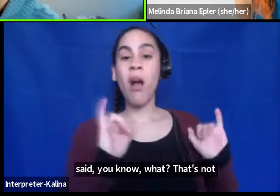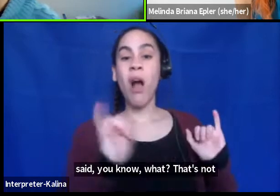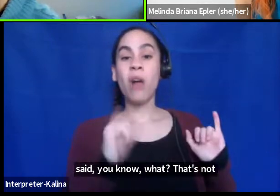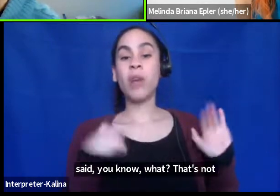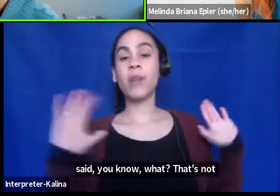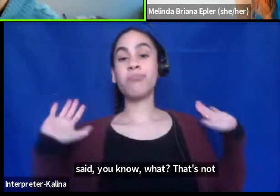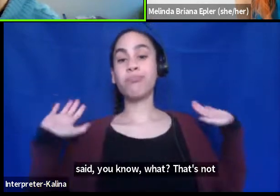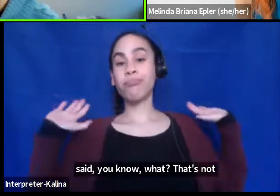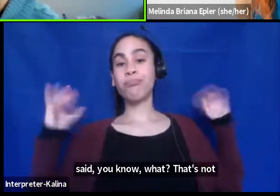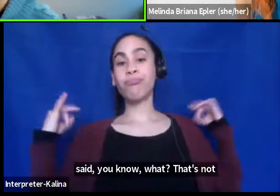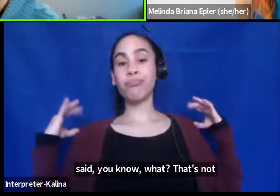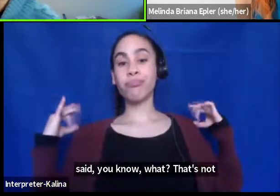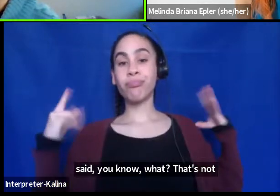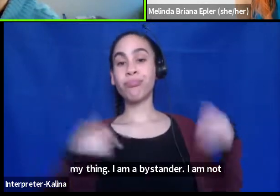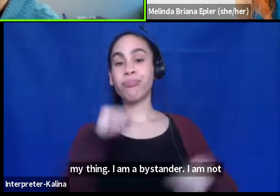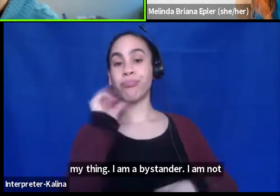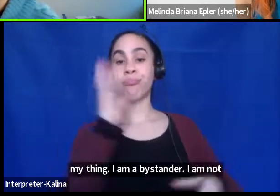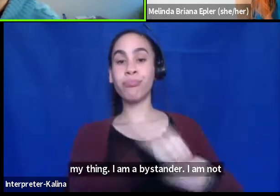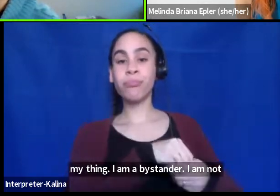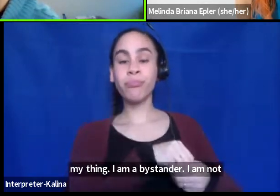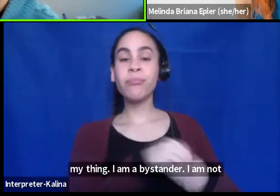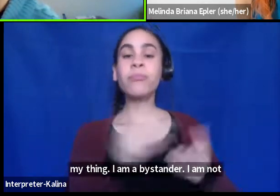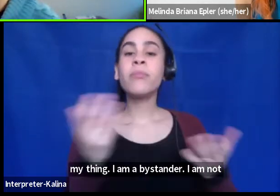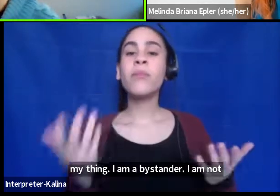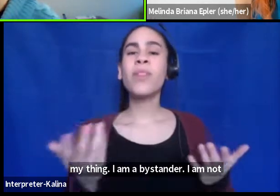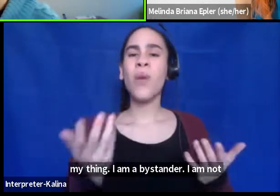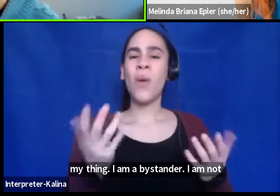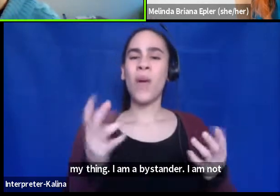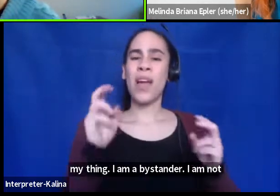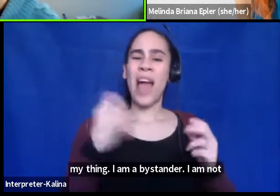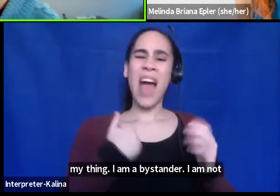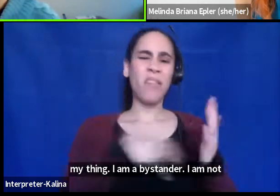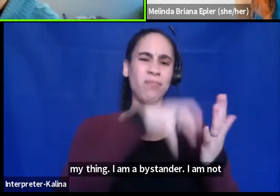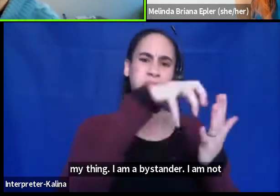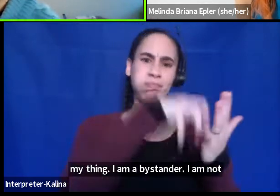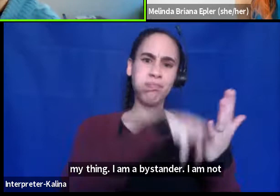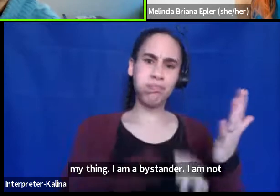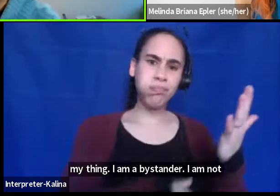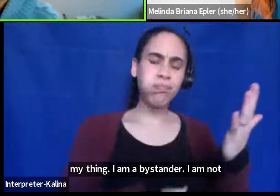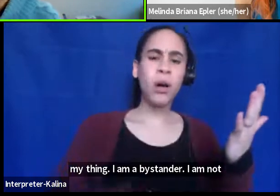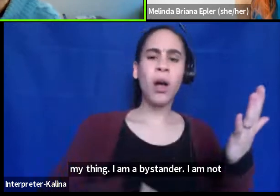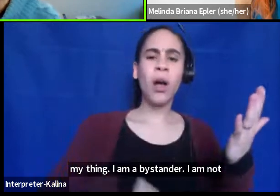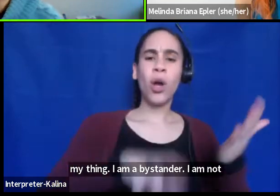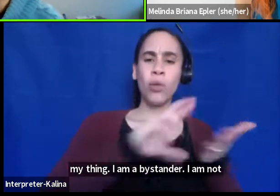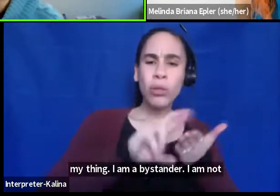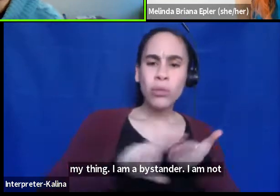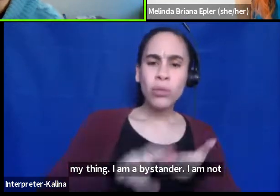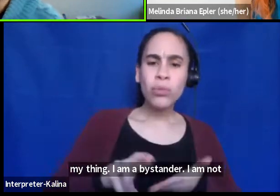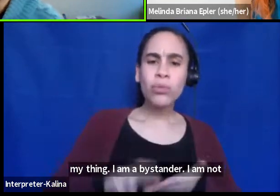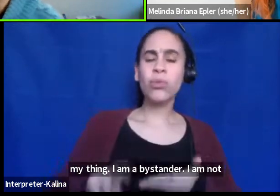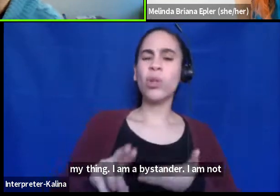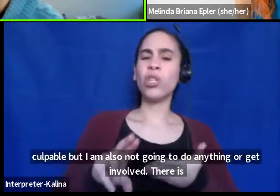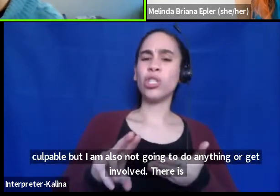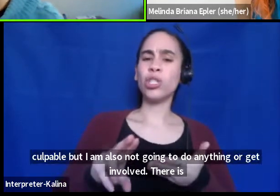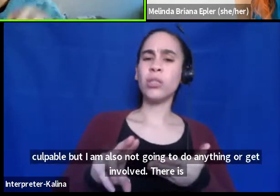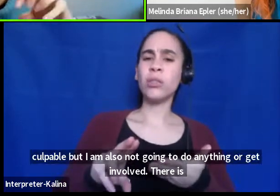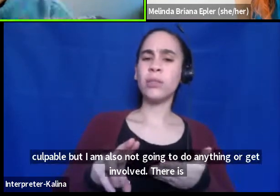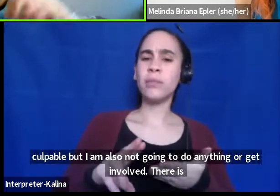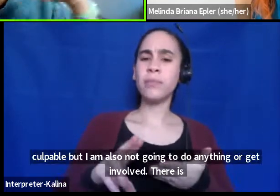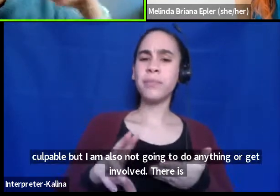get involved. And so there's a whole body of writing and literature and research that talks about how